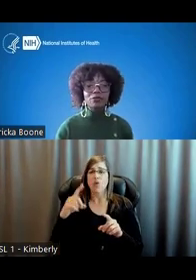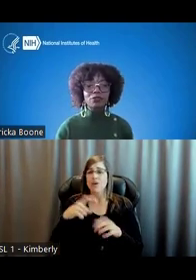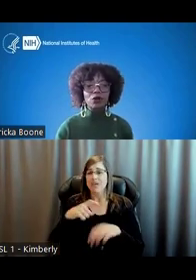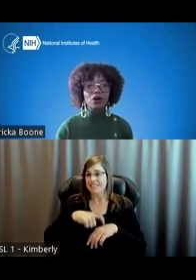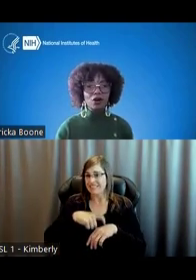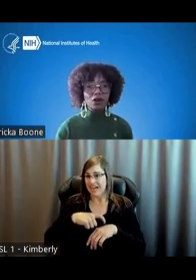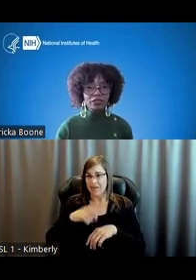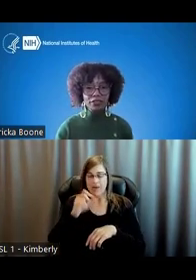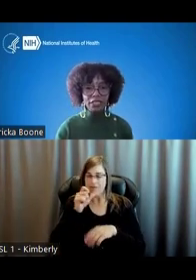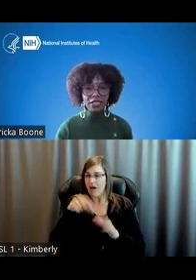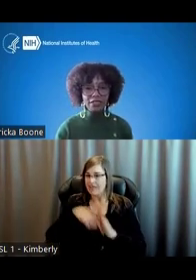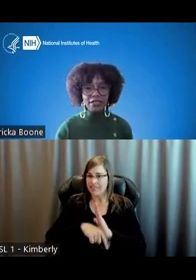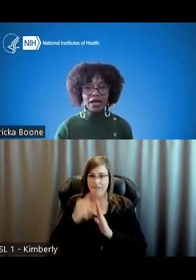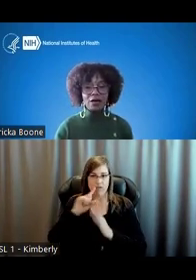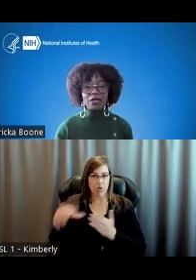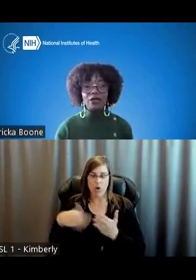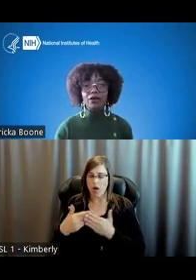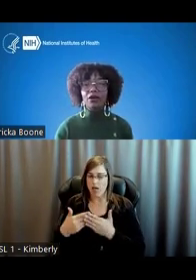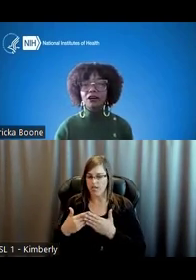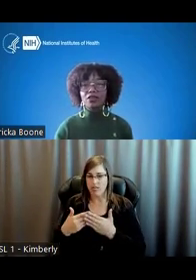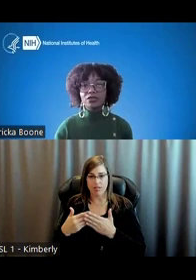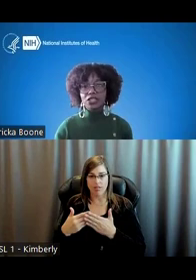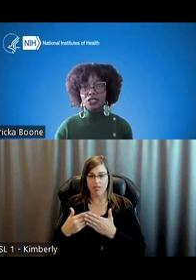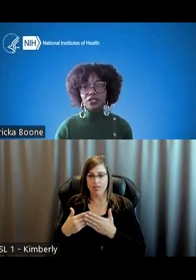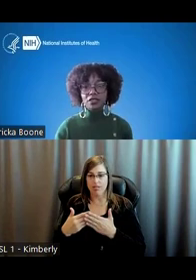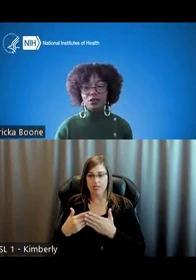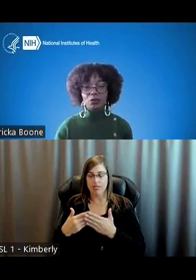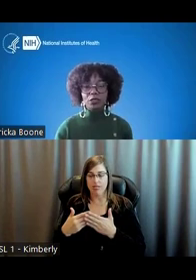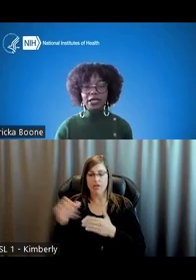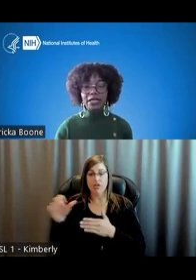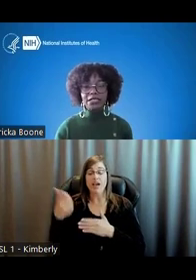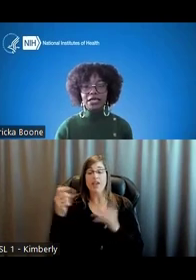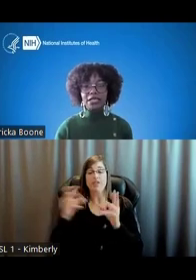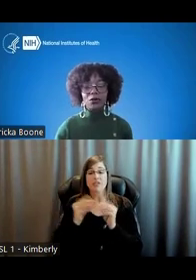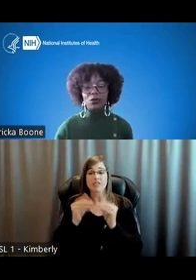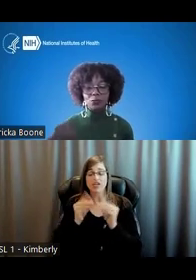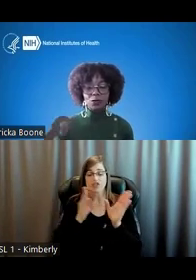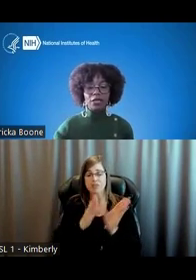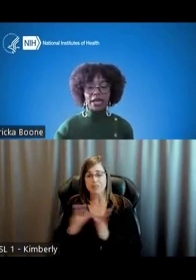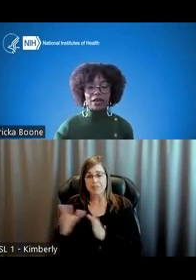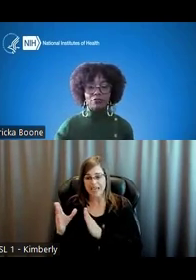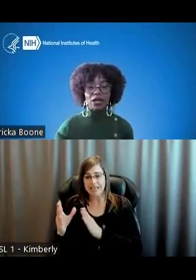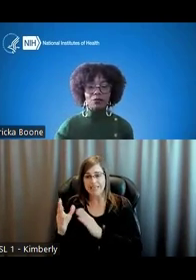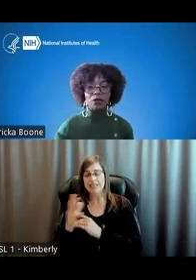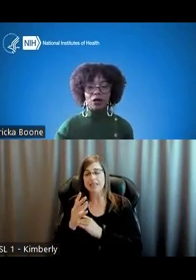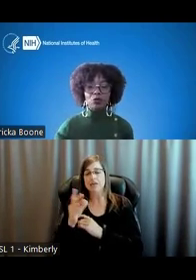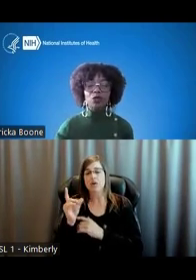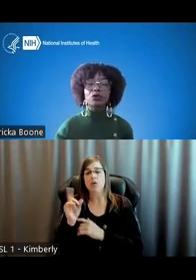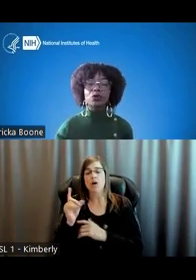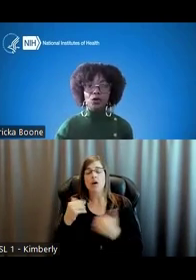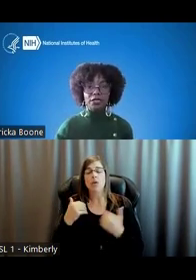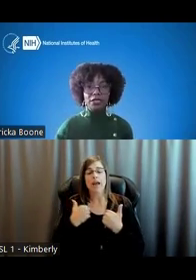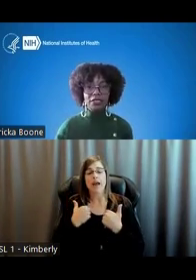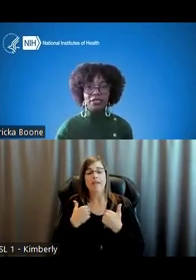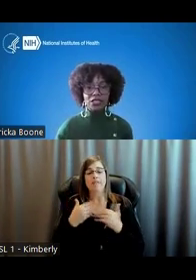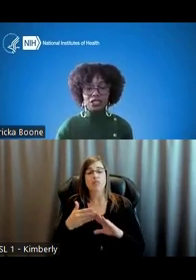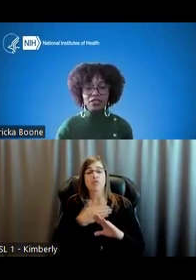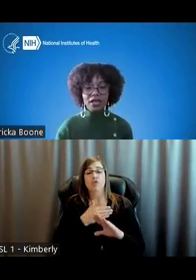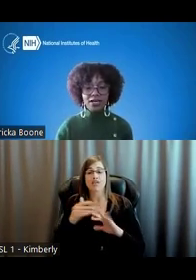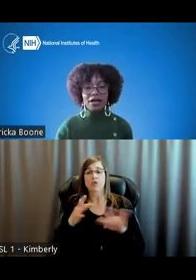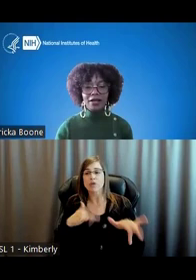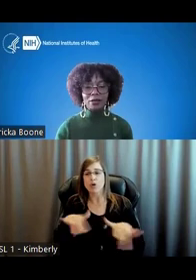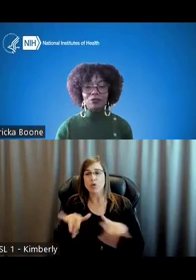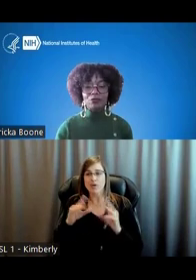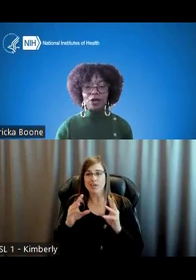in depth for all of these. There are other sessions that are planned and that where we have pre-recorded